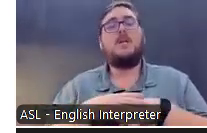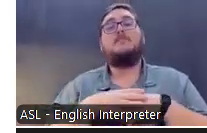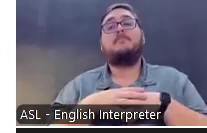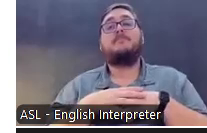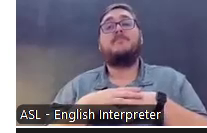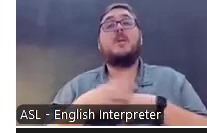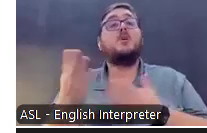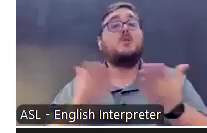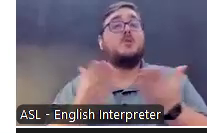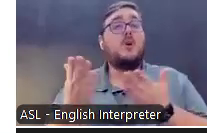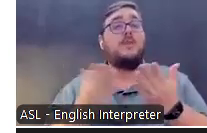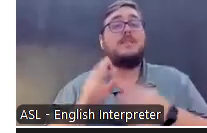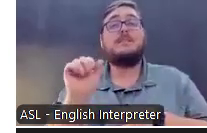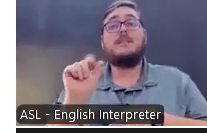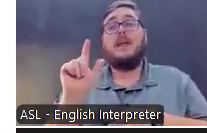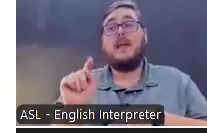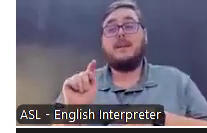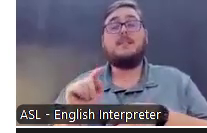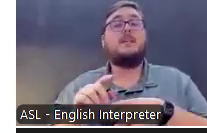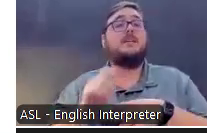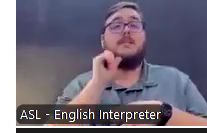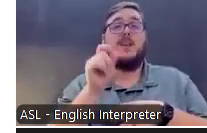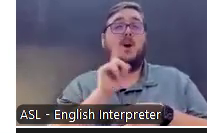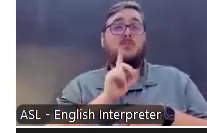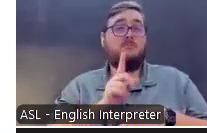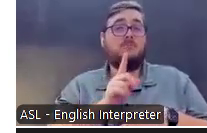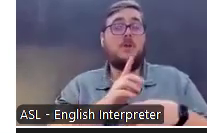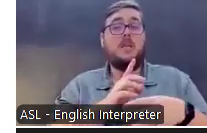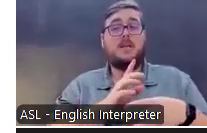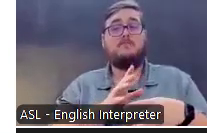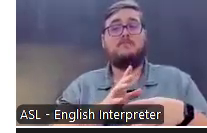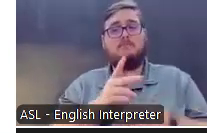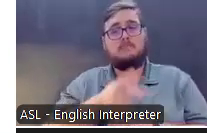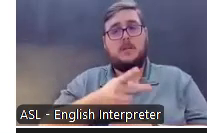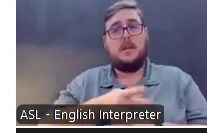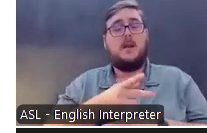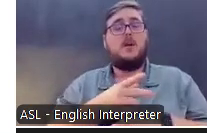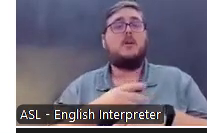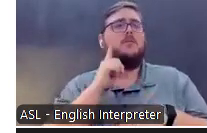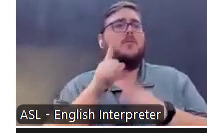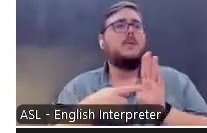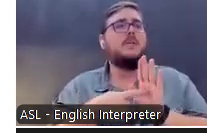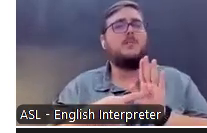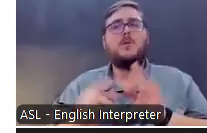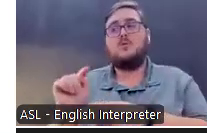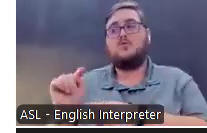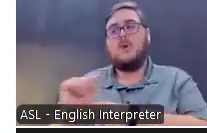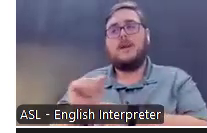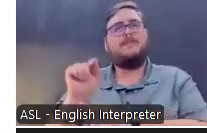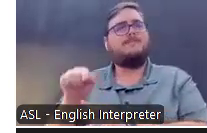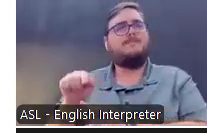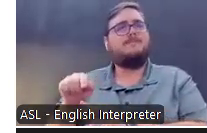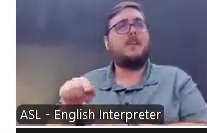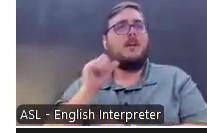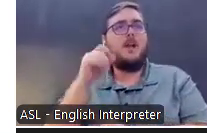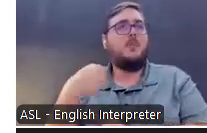being addressed or occurring, for example, not considering the need for training for the student or staff or the parent.